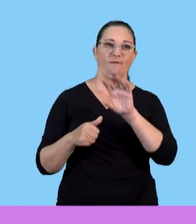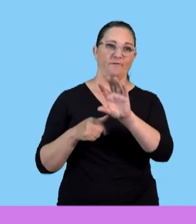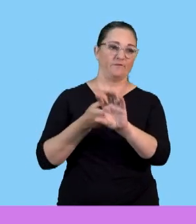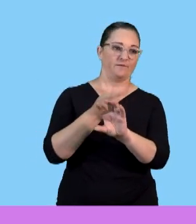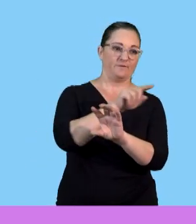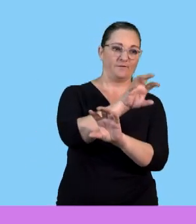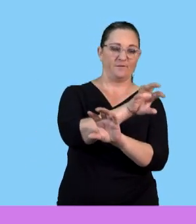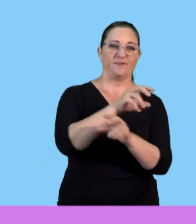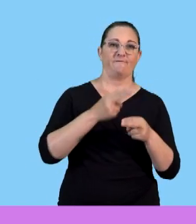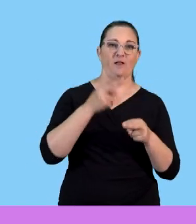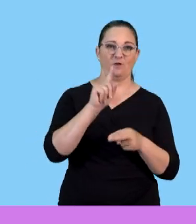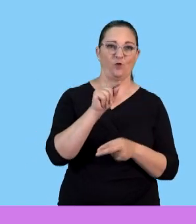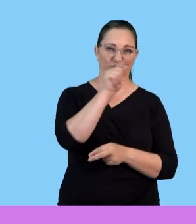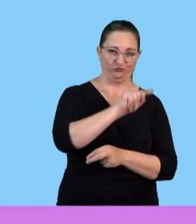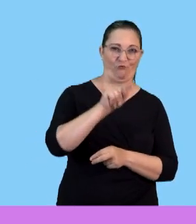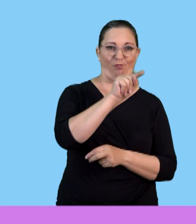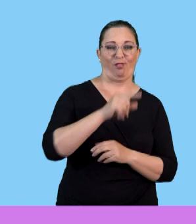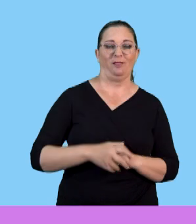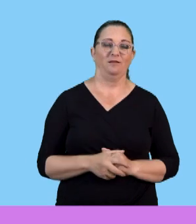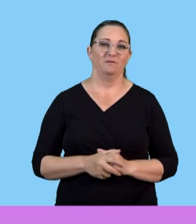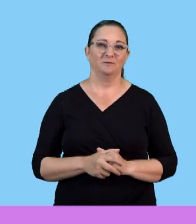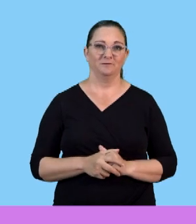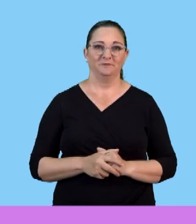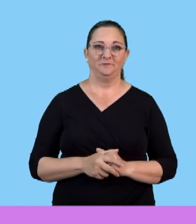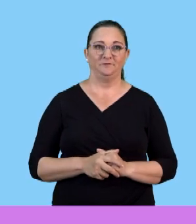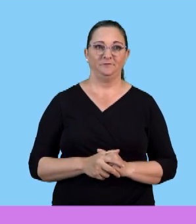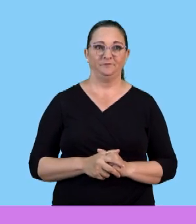then finally get to the circle.